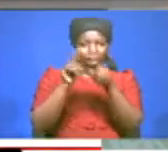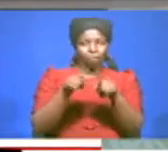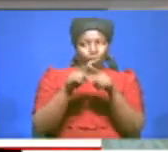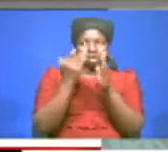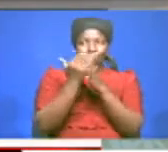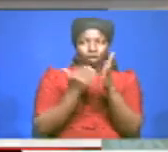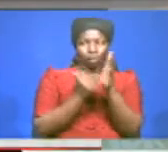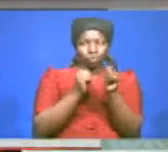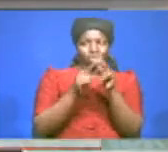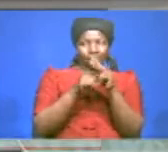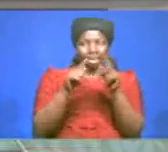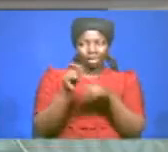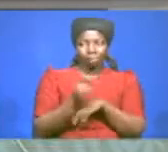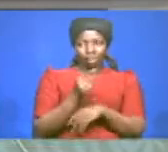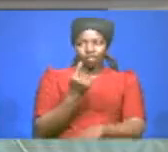in January.